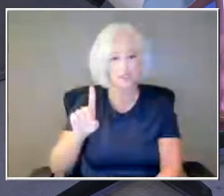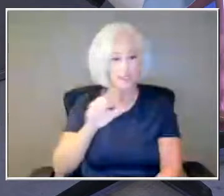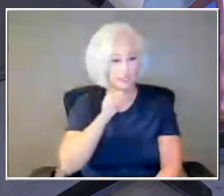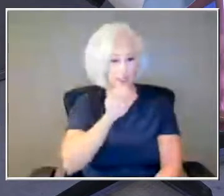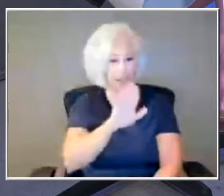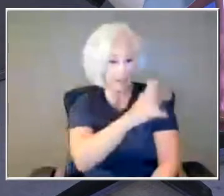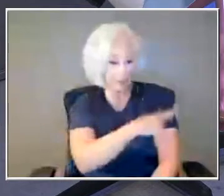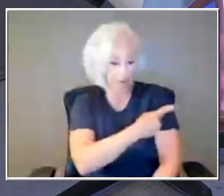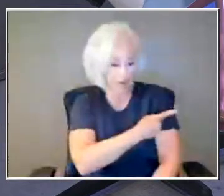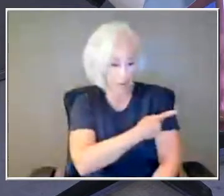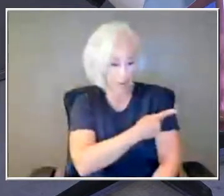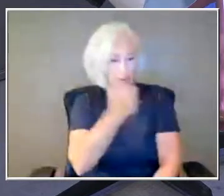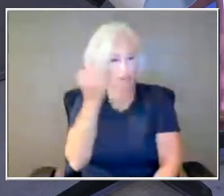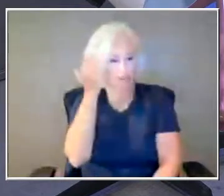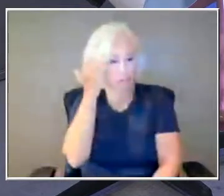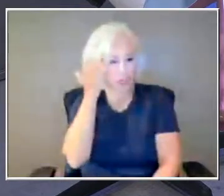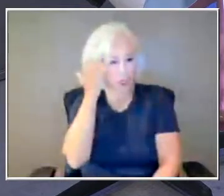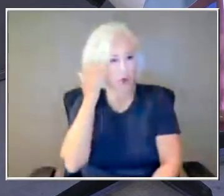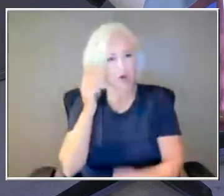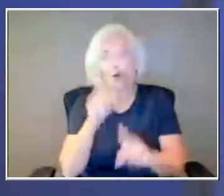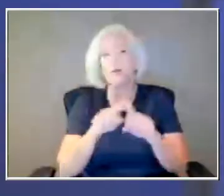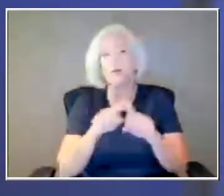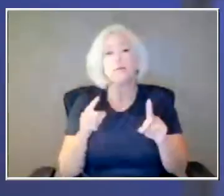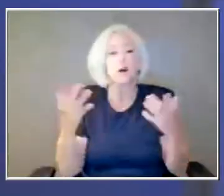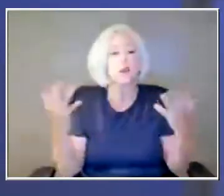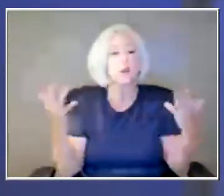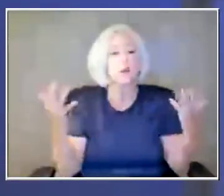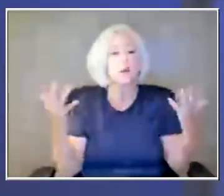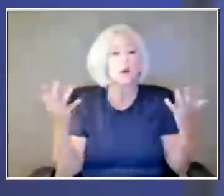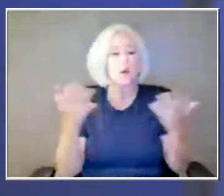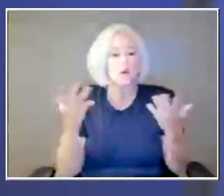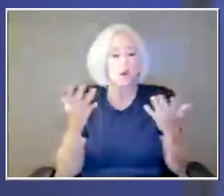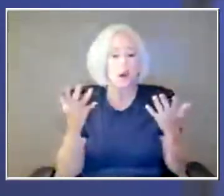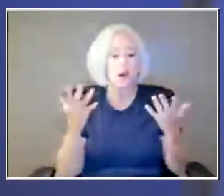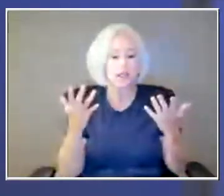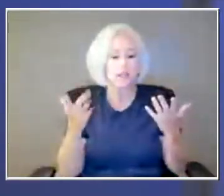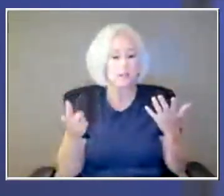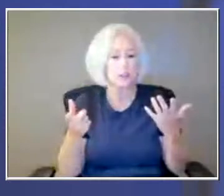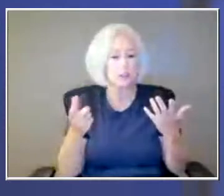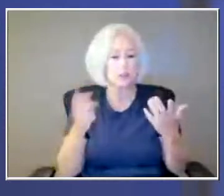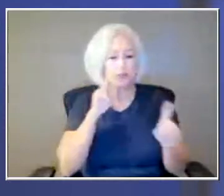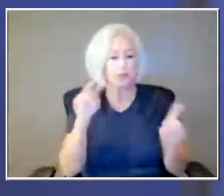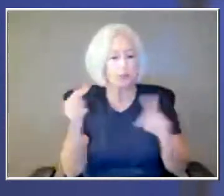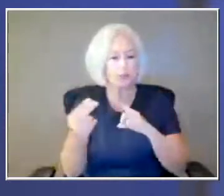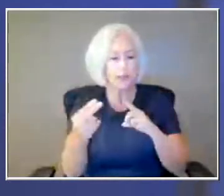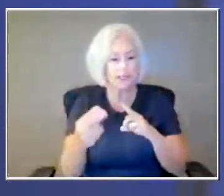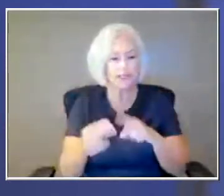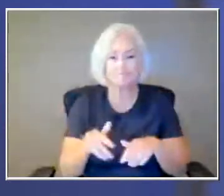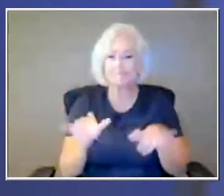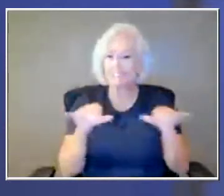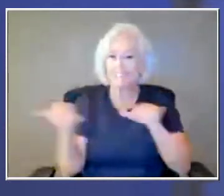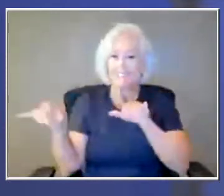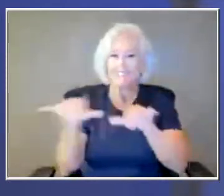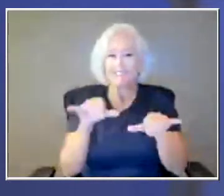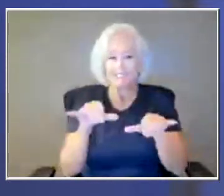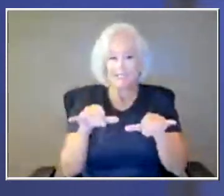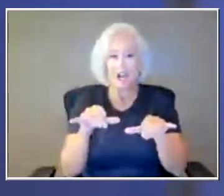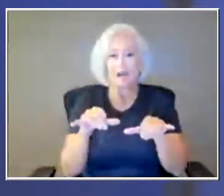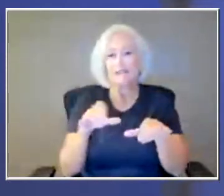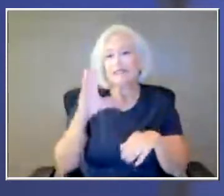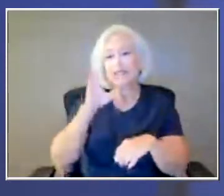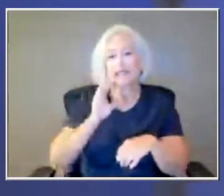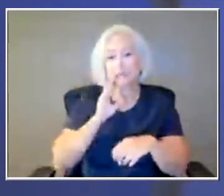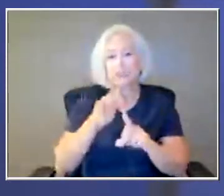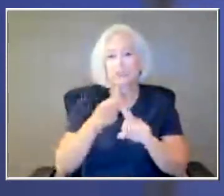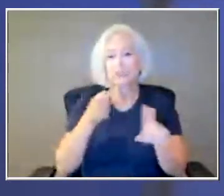unfold? Sure. I mean, this is a relatively common experience for folks who are treated by a genitourinary medical